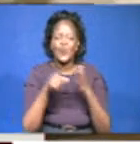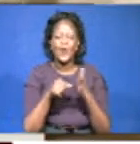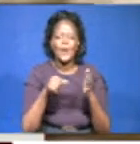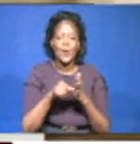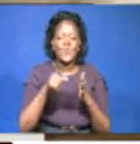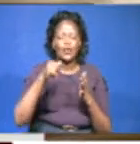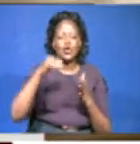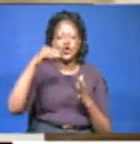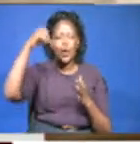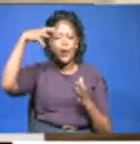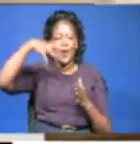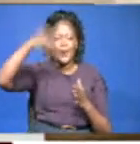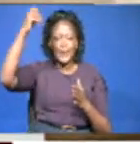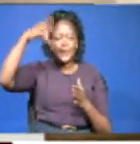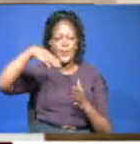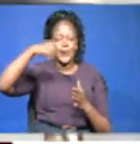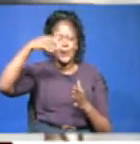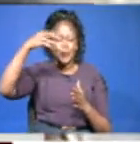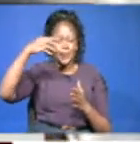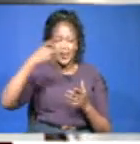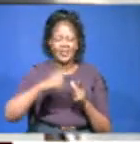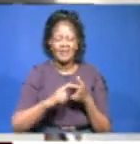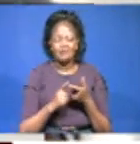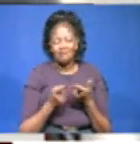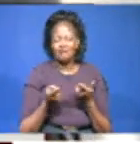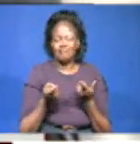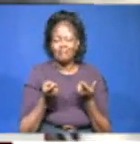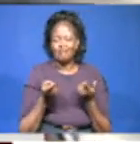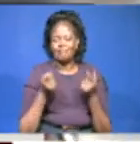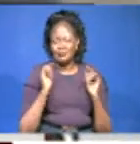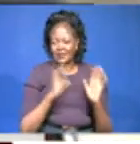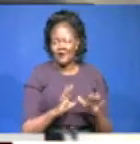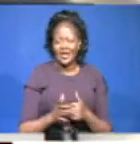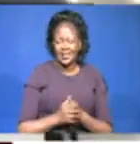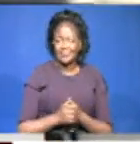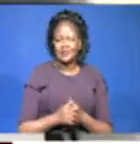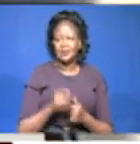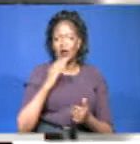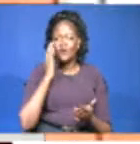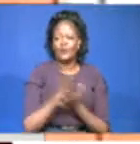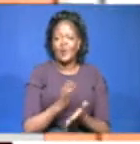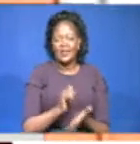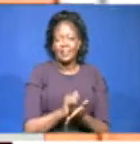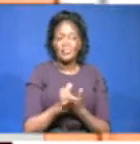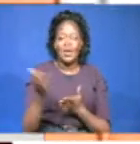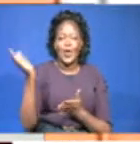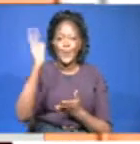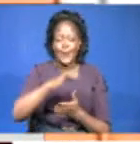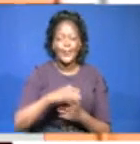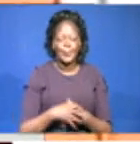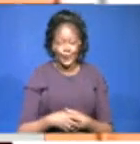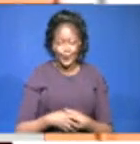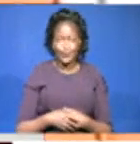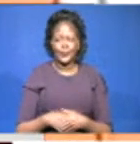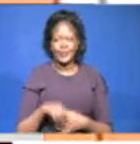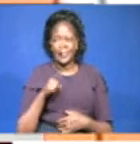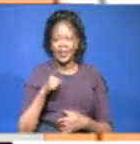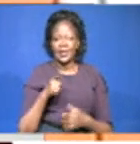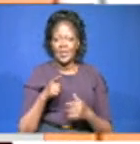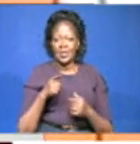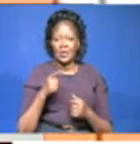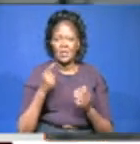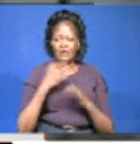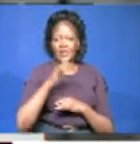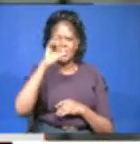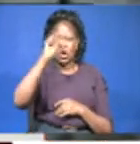with Eskom struggling to keep the lights on. Eskom has confirmed the return of load shedding today. This after South